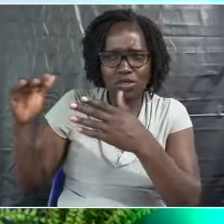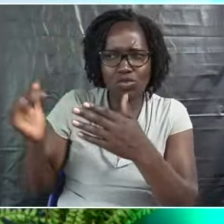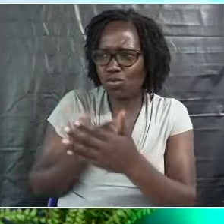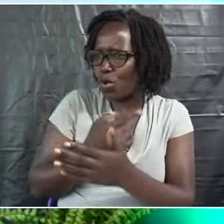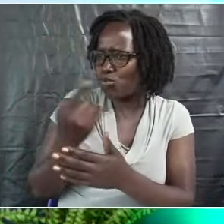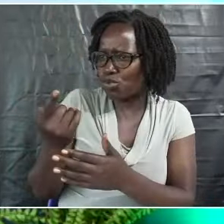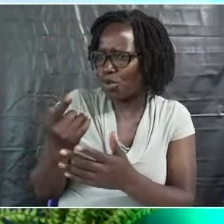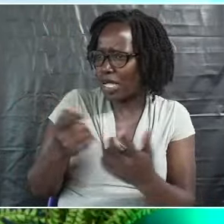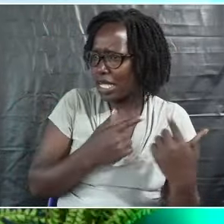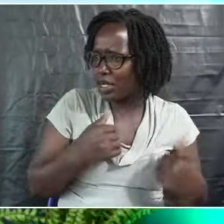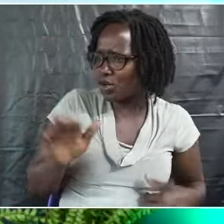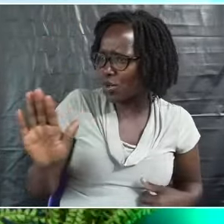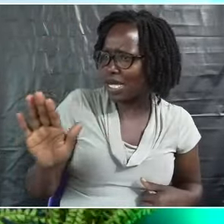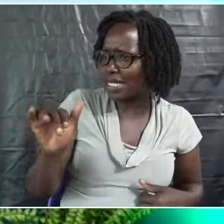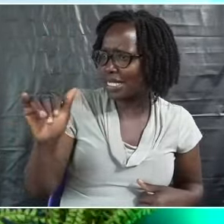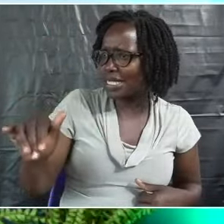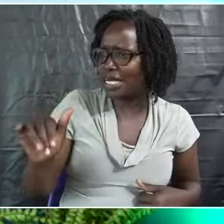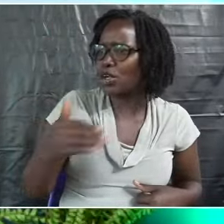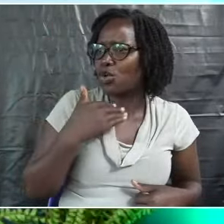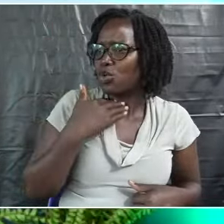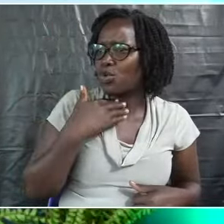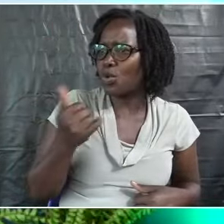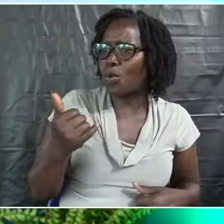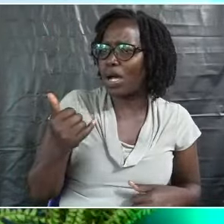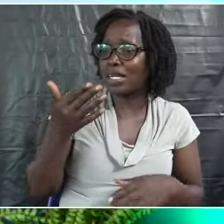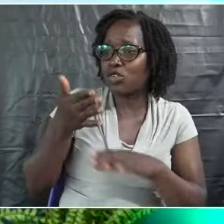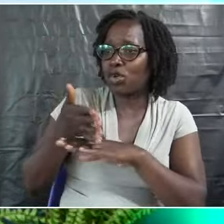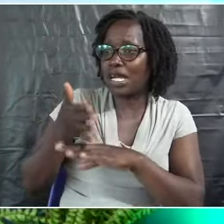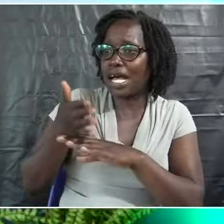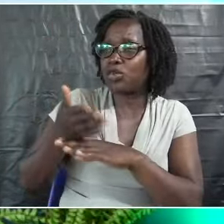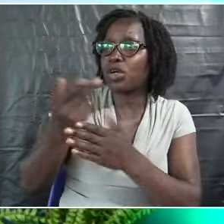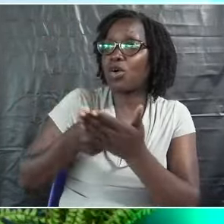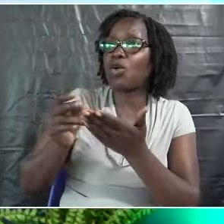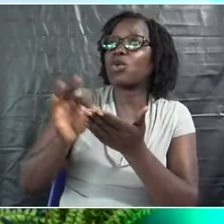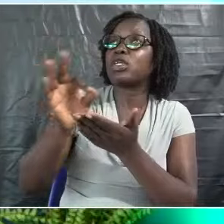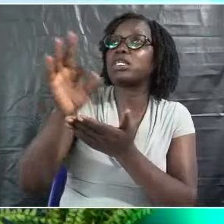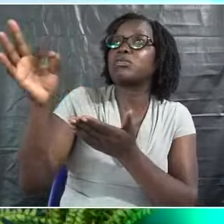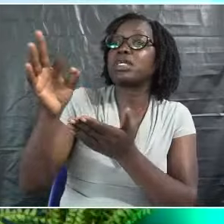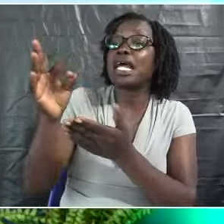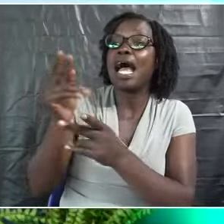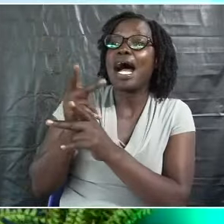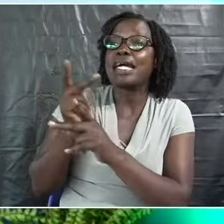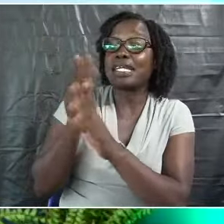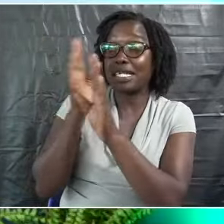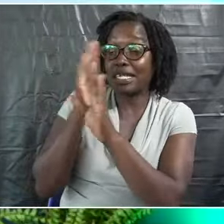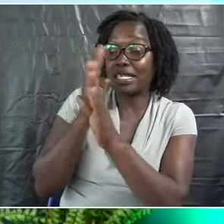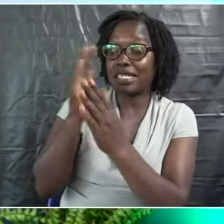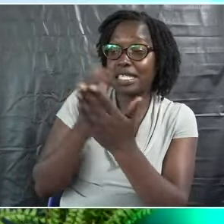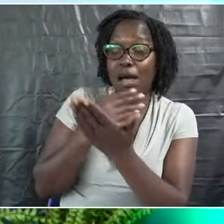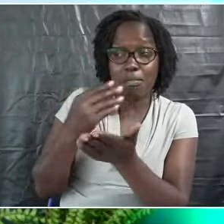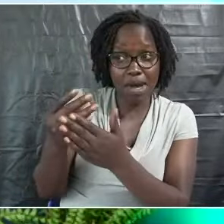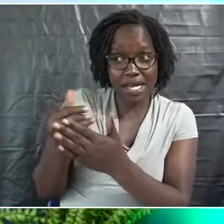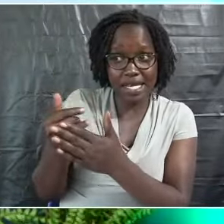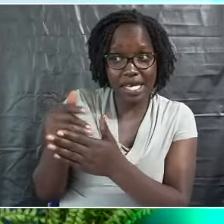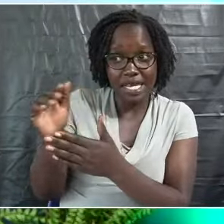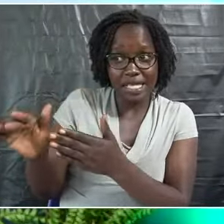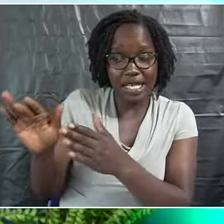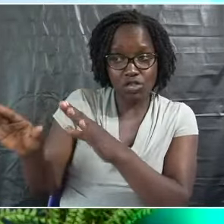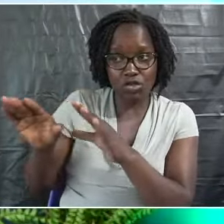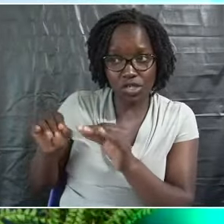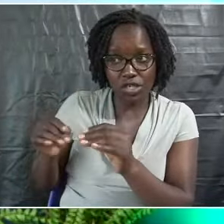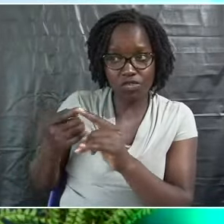heart that you've lied to the Holy Spirit and have kept for yourself some of the money you